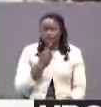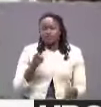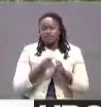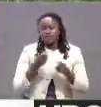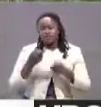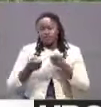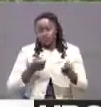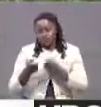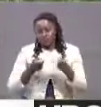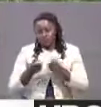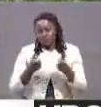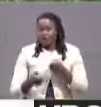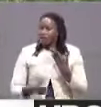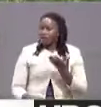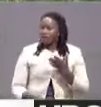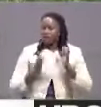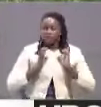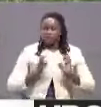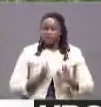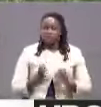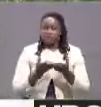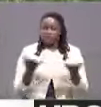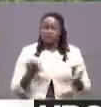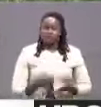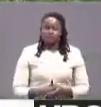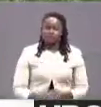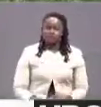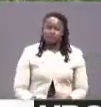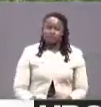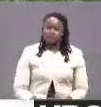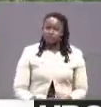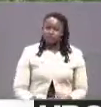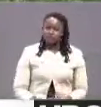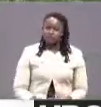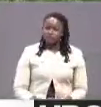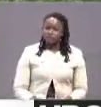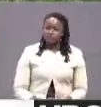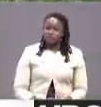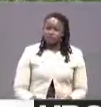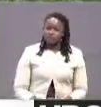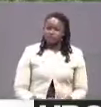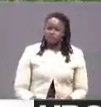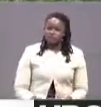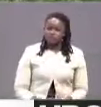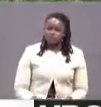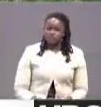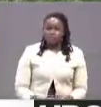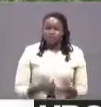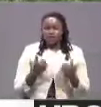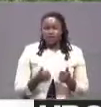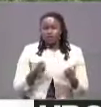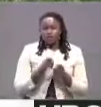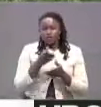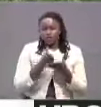and poverty. We want to focus more on enabling the Karimajong so that they depend on themselves as part of the